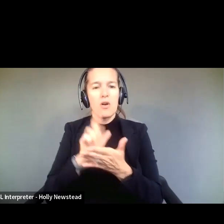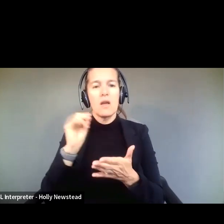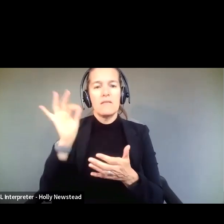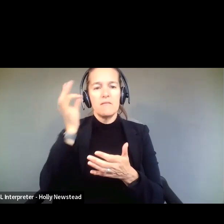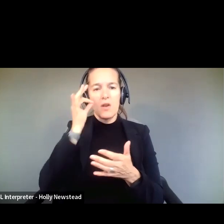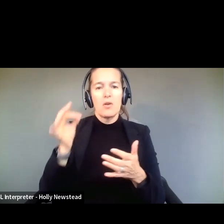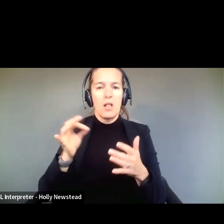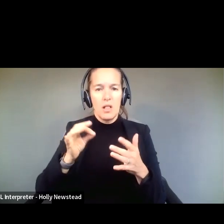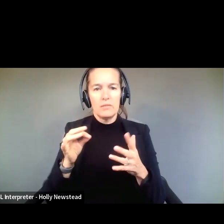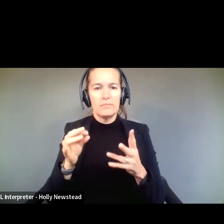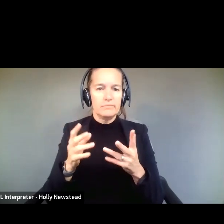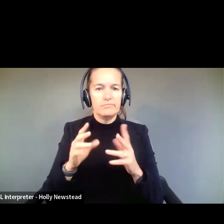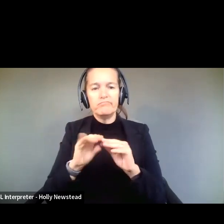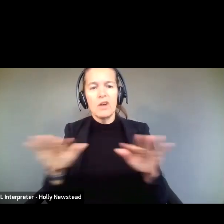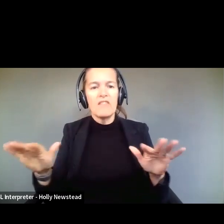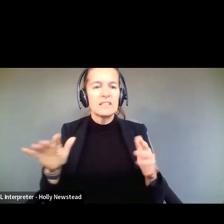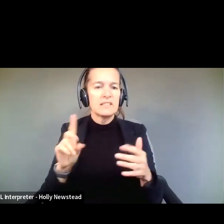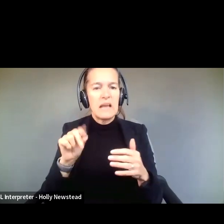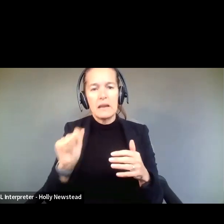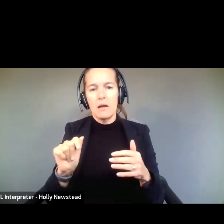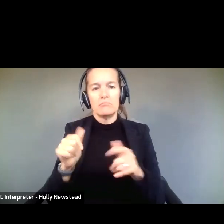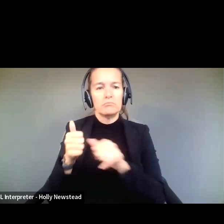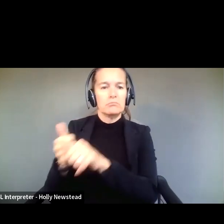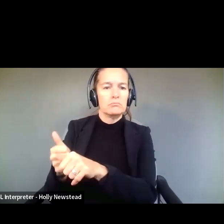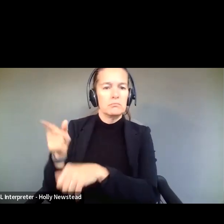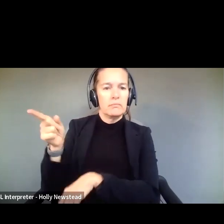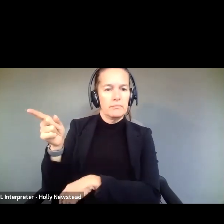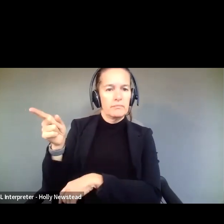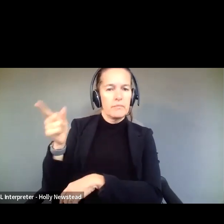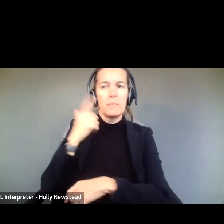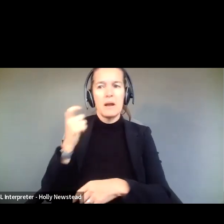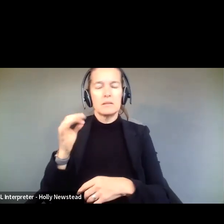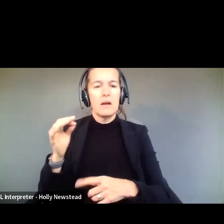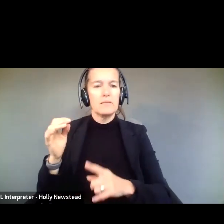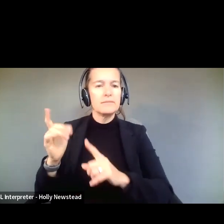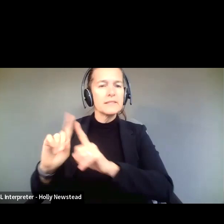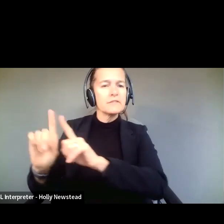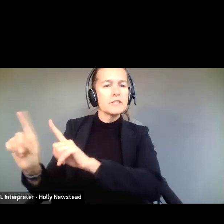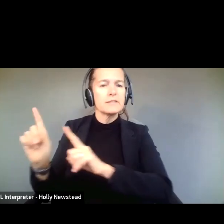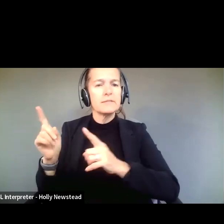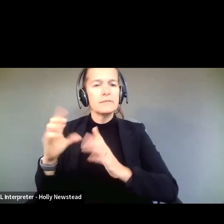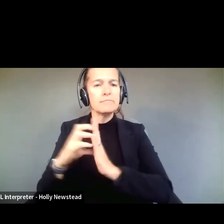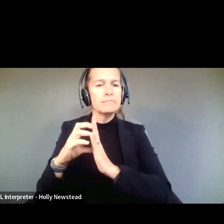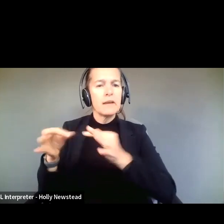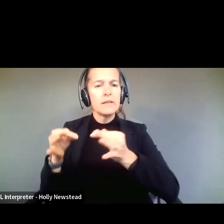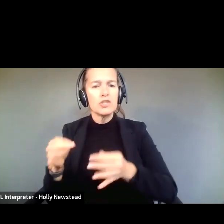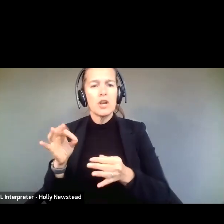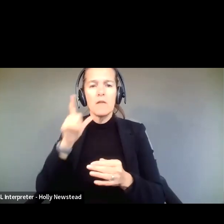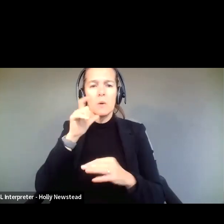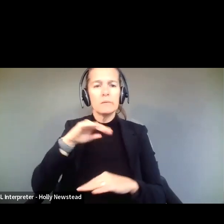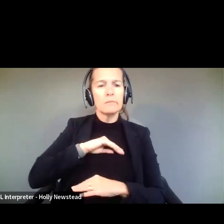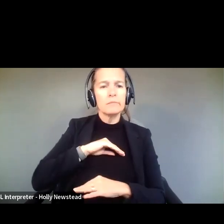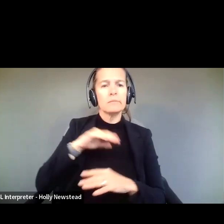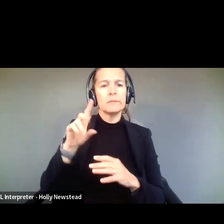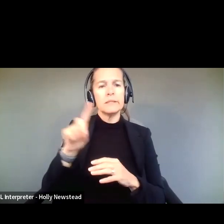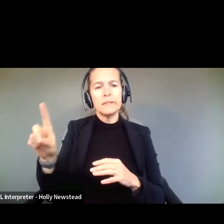prevalence data states that because of differentials and definitions of who meets a developmental disability and who has